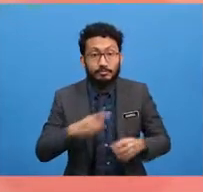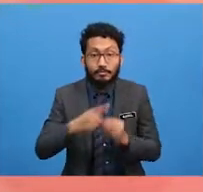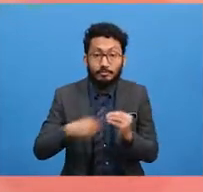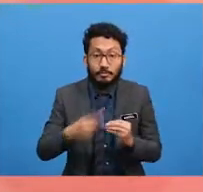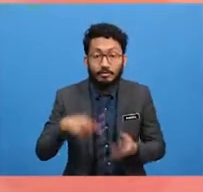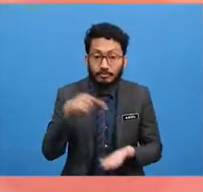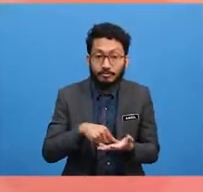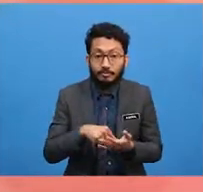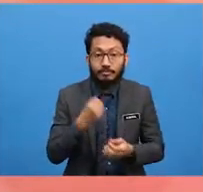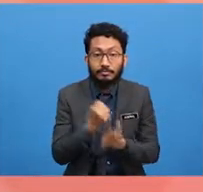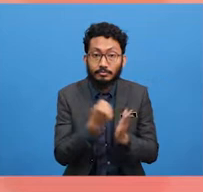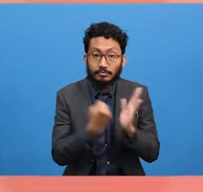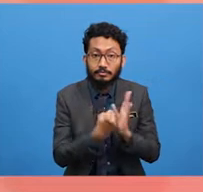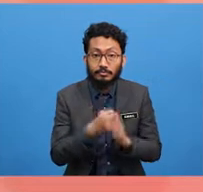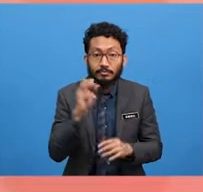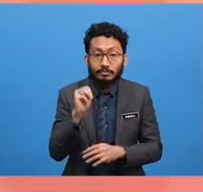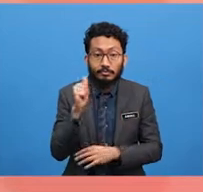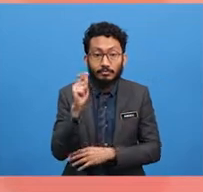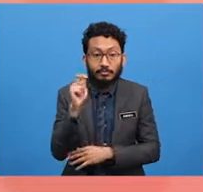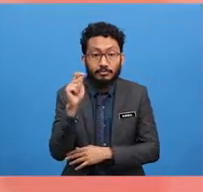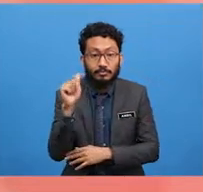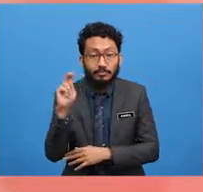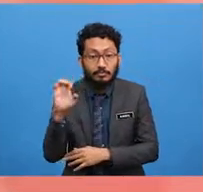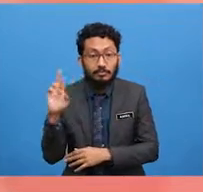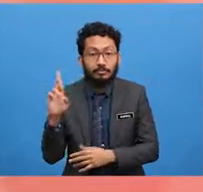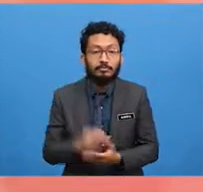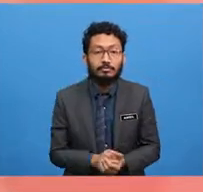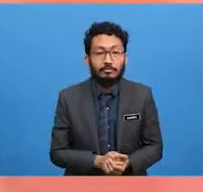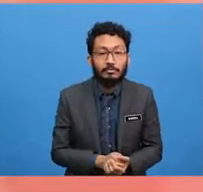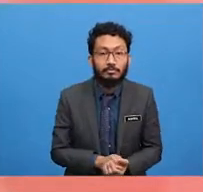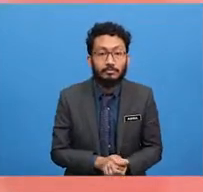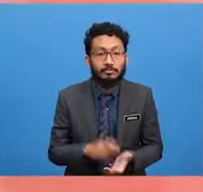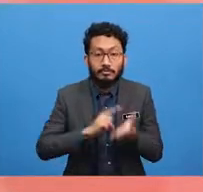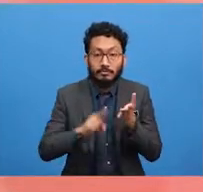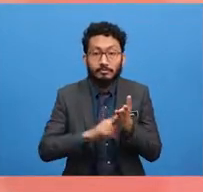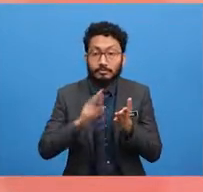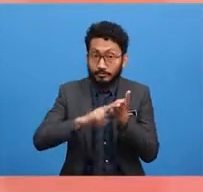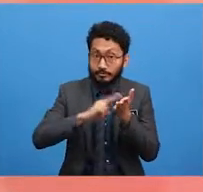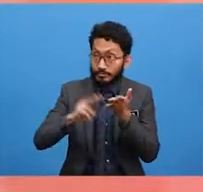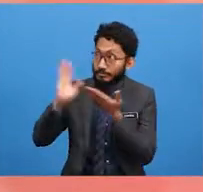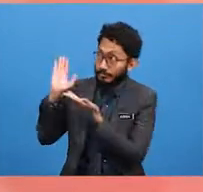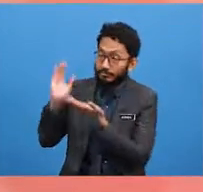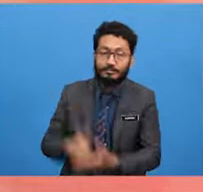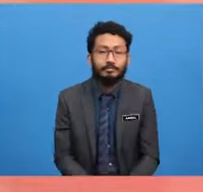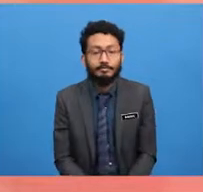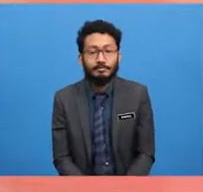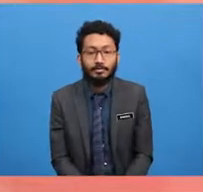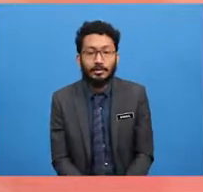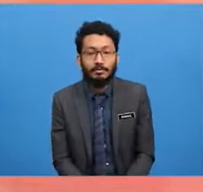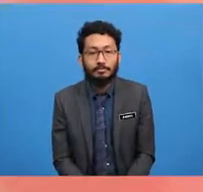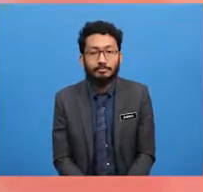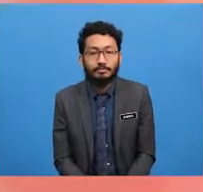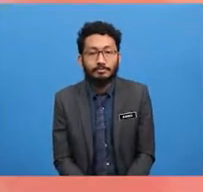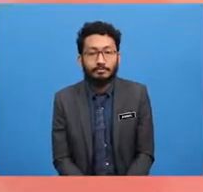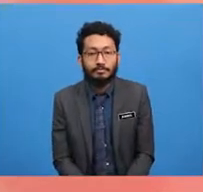subject matter. Going to Paris is a great idea because I've always wanted to visit the Eiffel